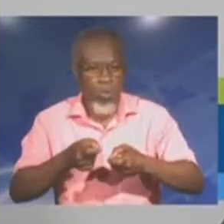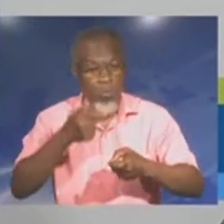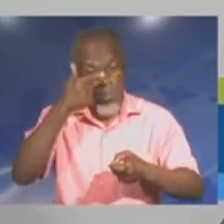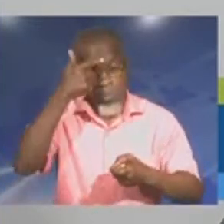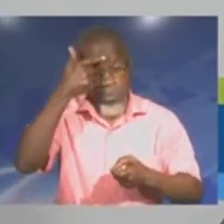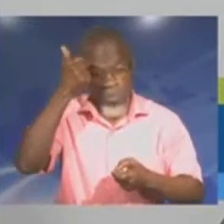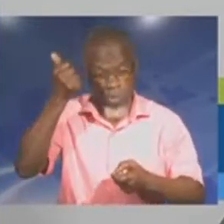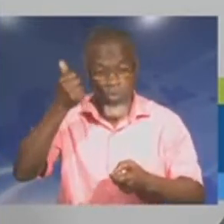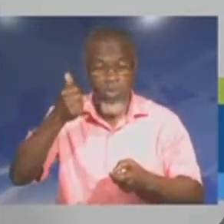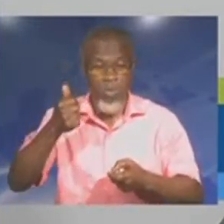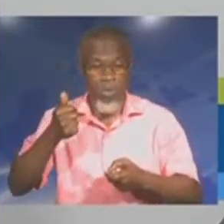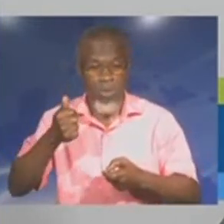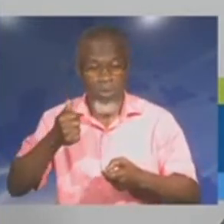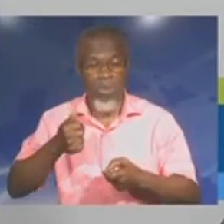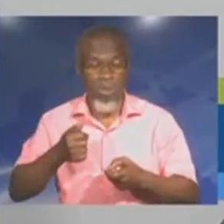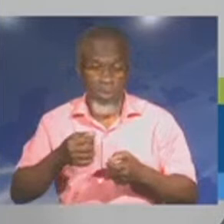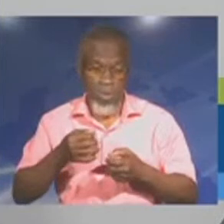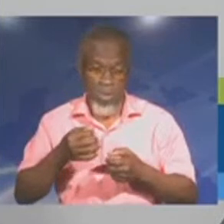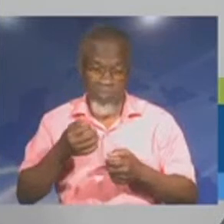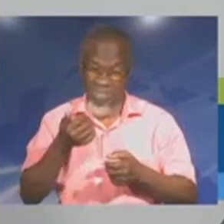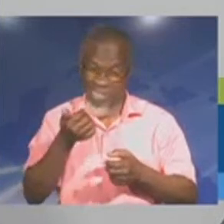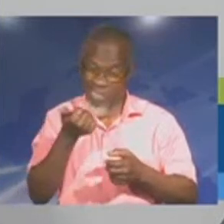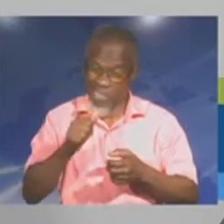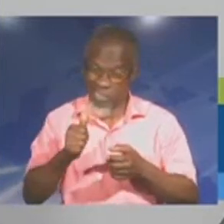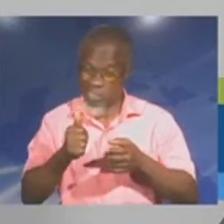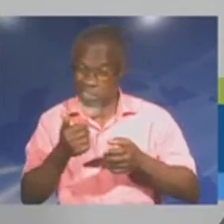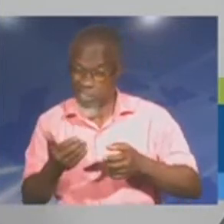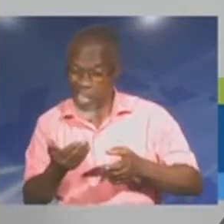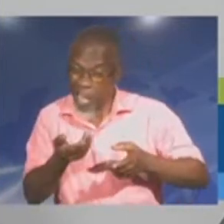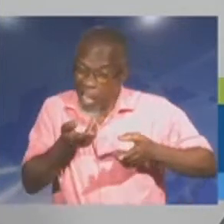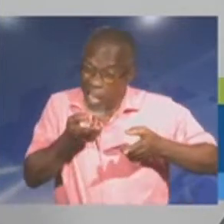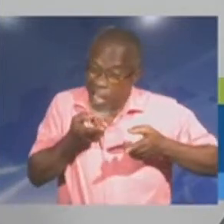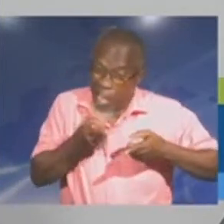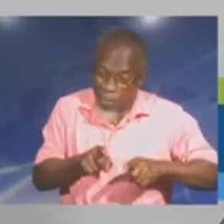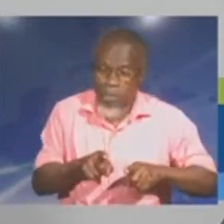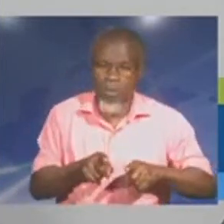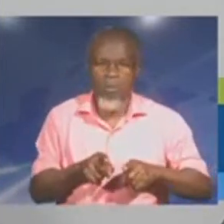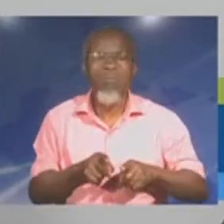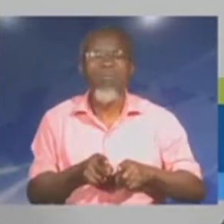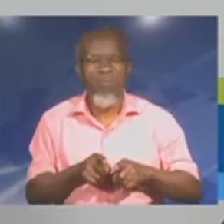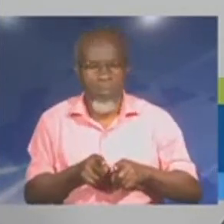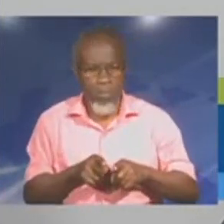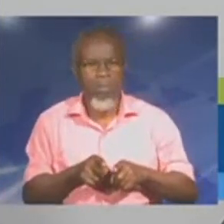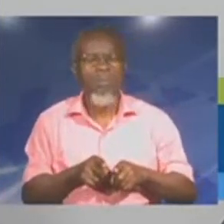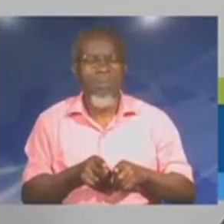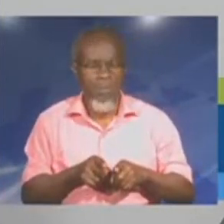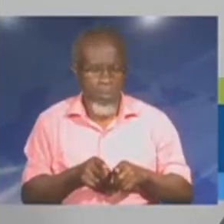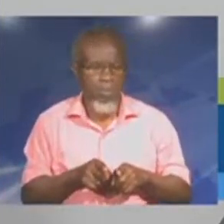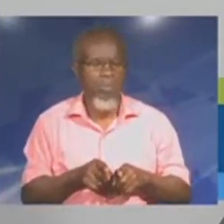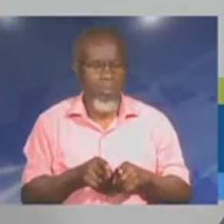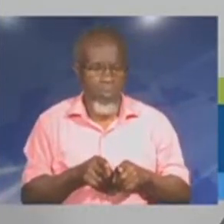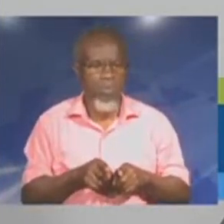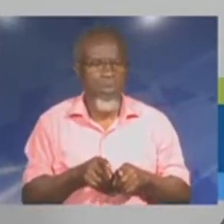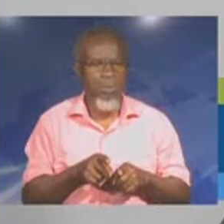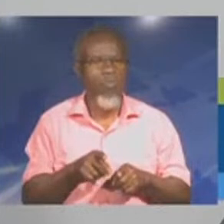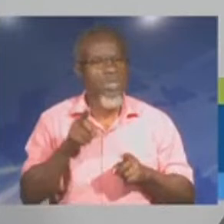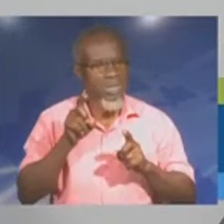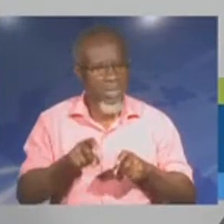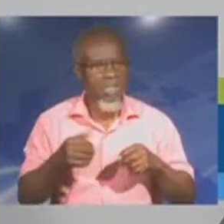for one parent or one child to have an event and you can't respond